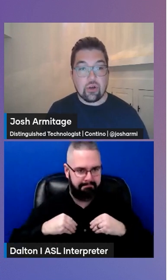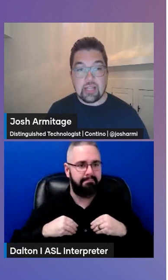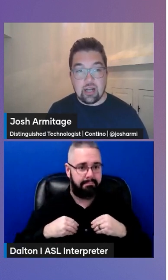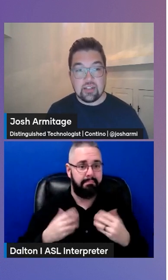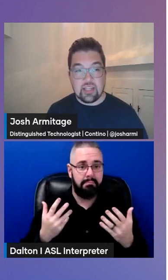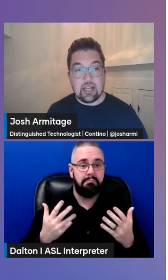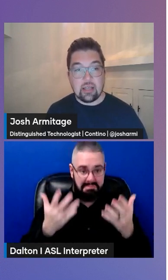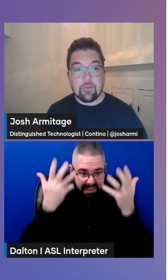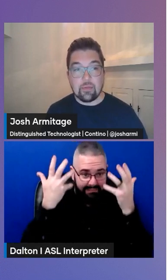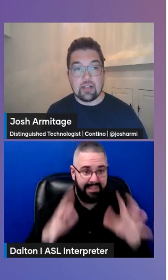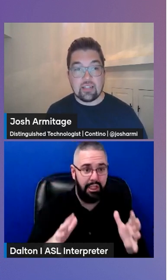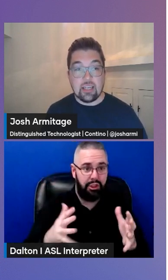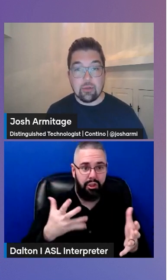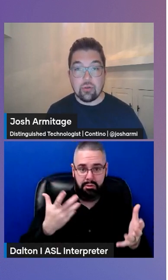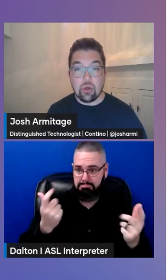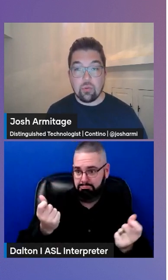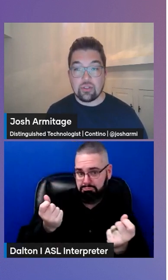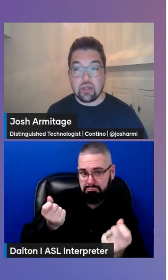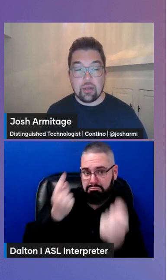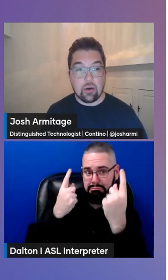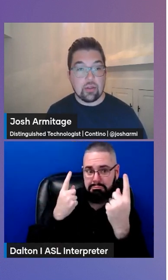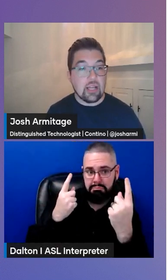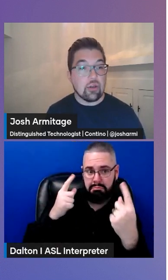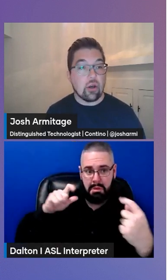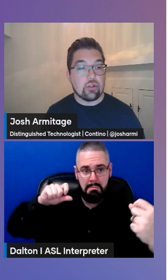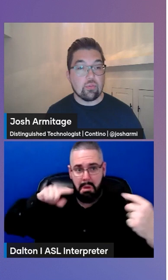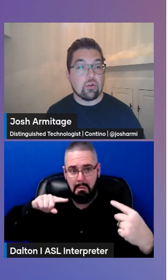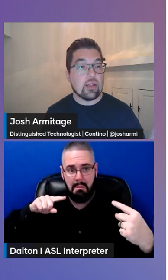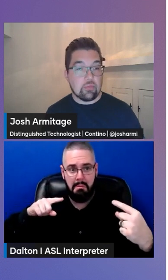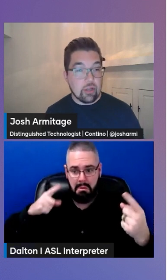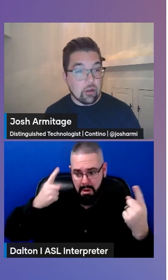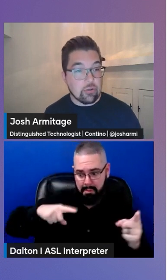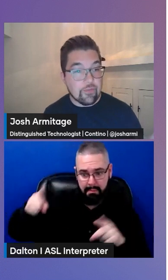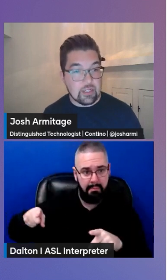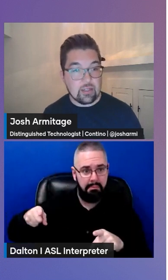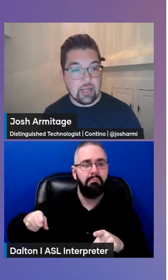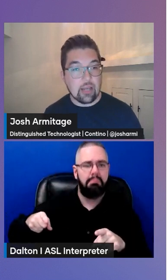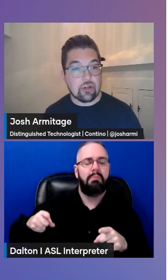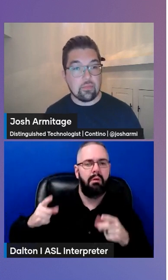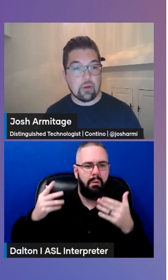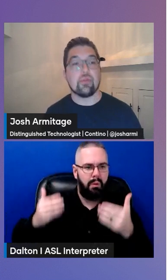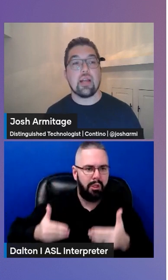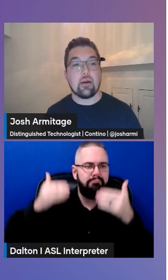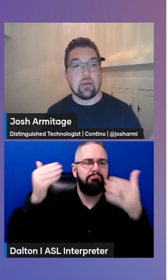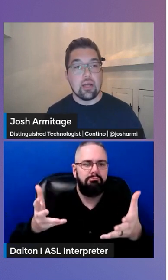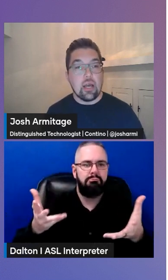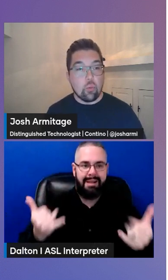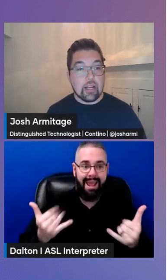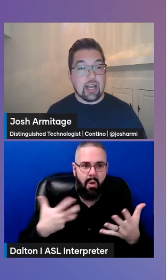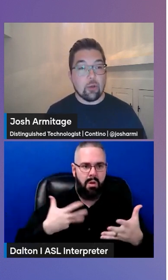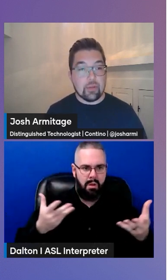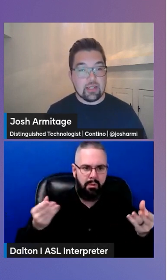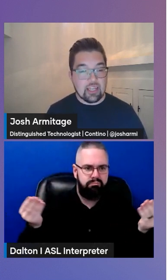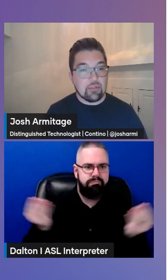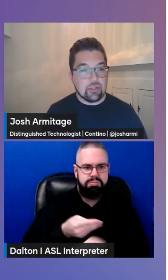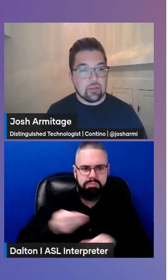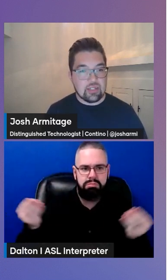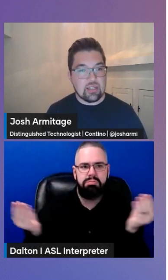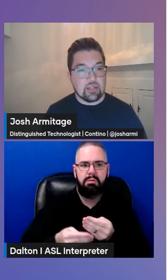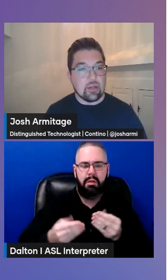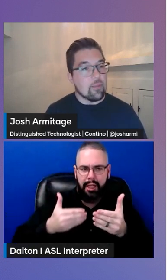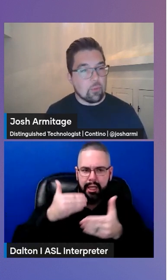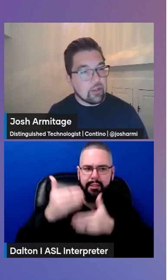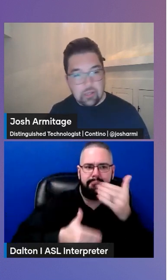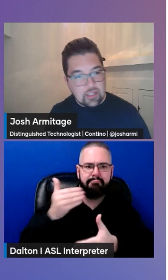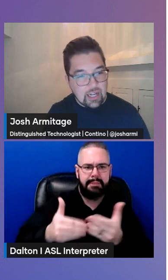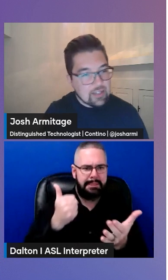you've got that understanding from that team and you know what's going on, then you can go to, well, then we can go to a facilitation mode now. We can help other teams use